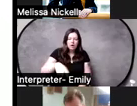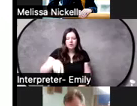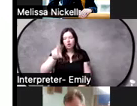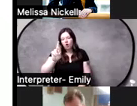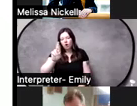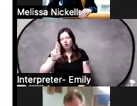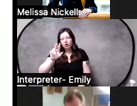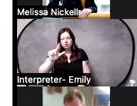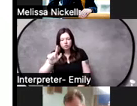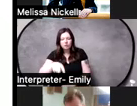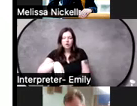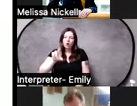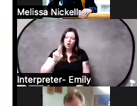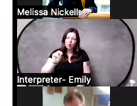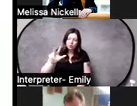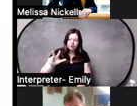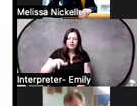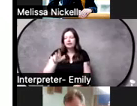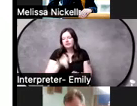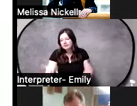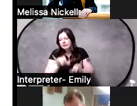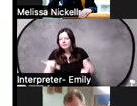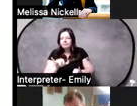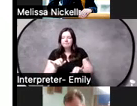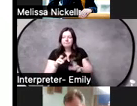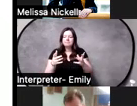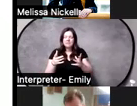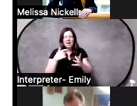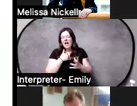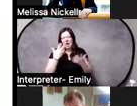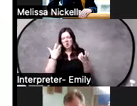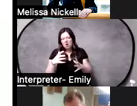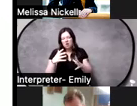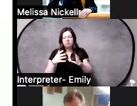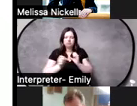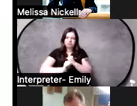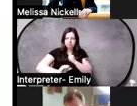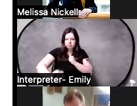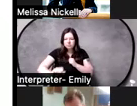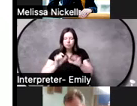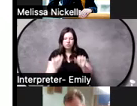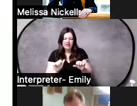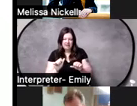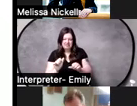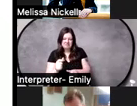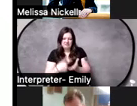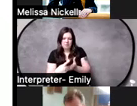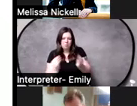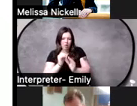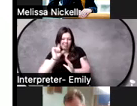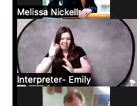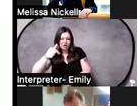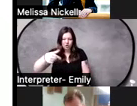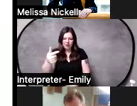so, as I said, I don't really want to go into too much detail here. We can talk more about this in Q&A if people are interested in, but